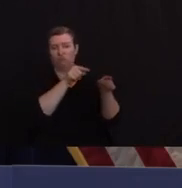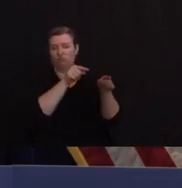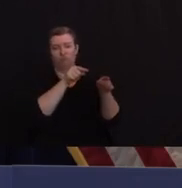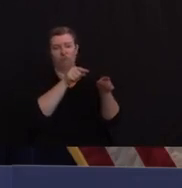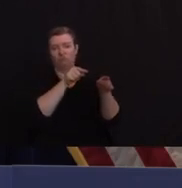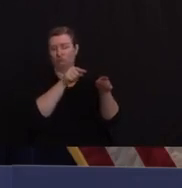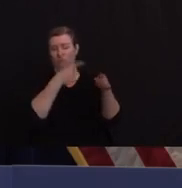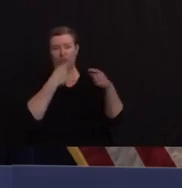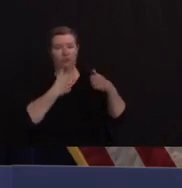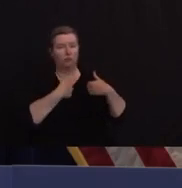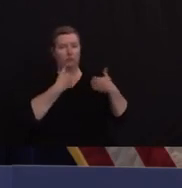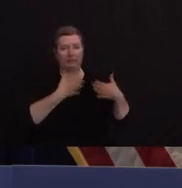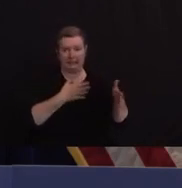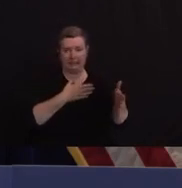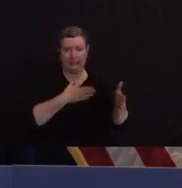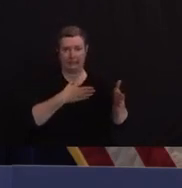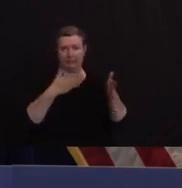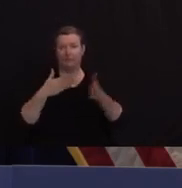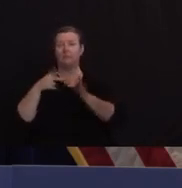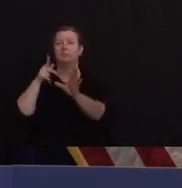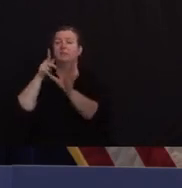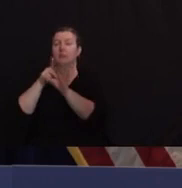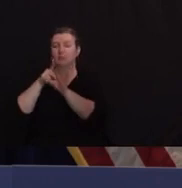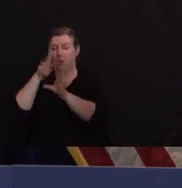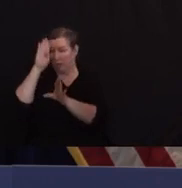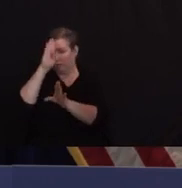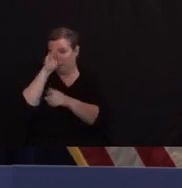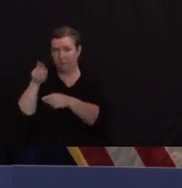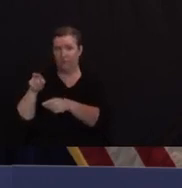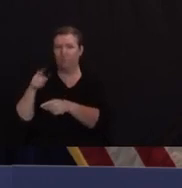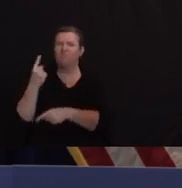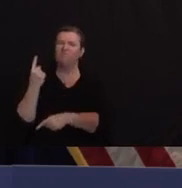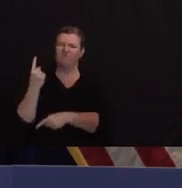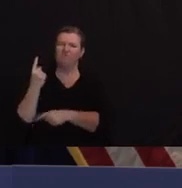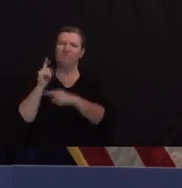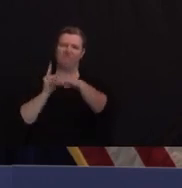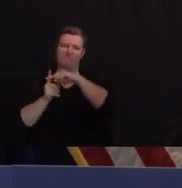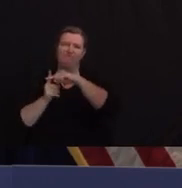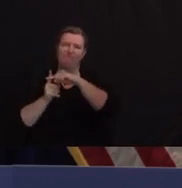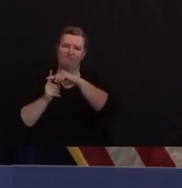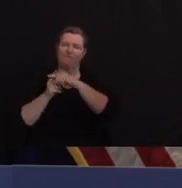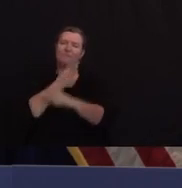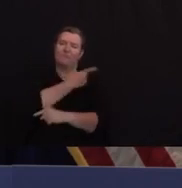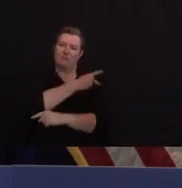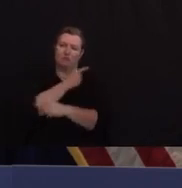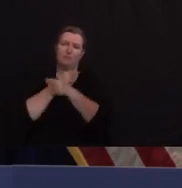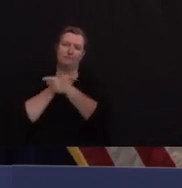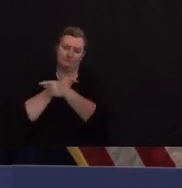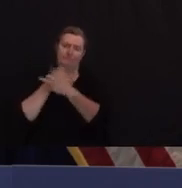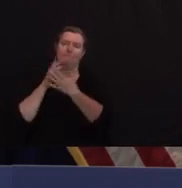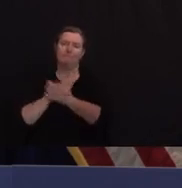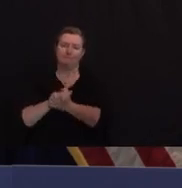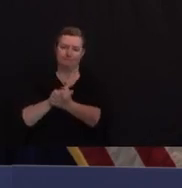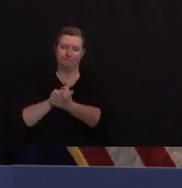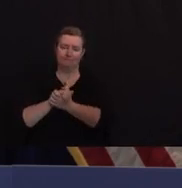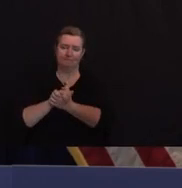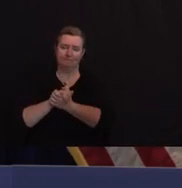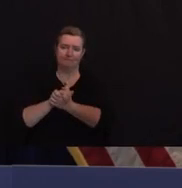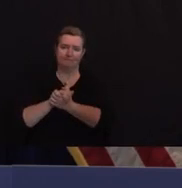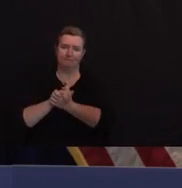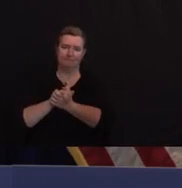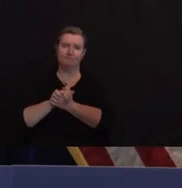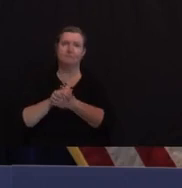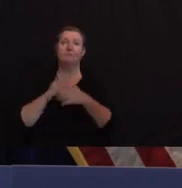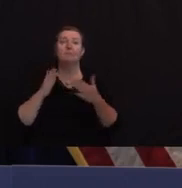psychiatric hospitals, we do have one new case among one of their patients at the Trenton Psychiatric Hospital. The daily